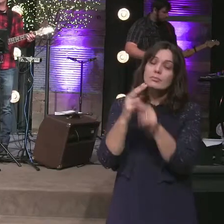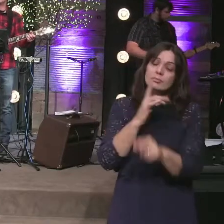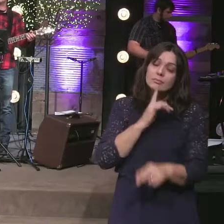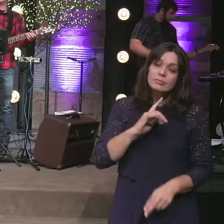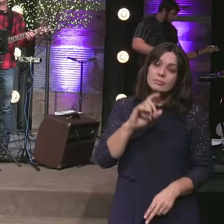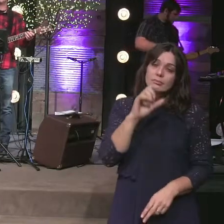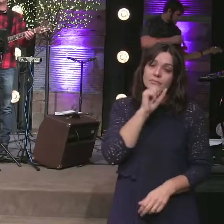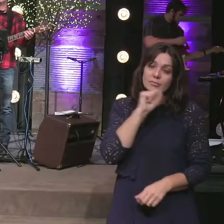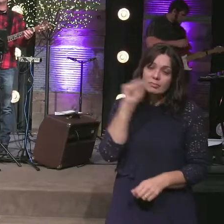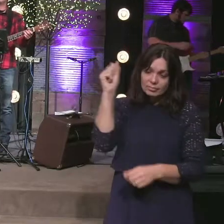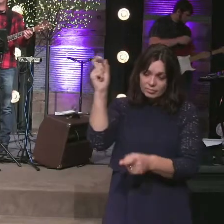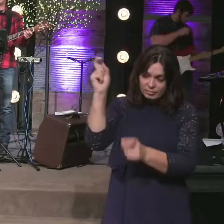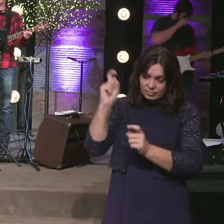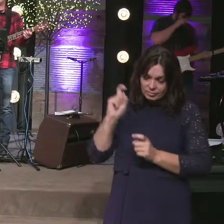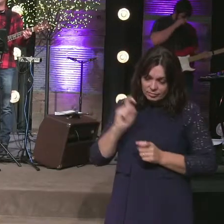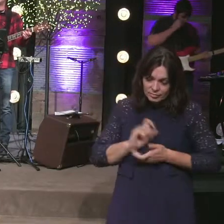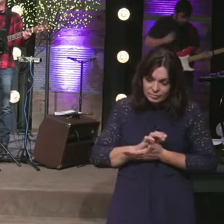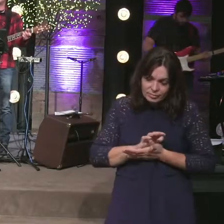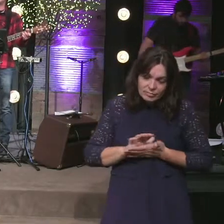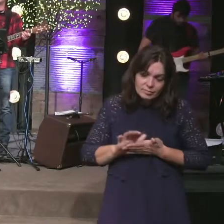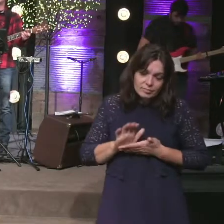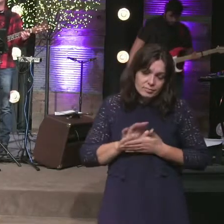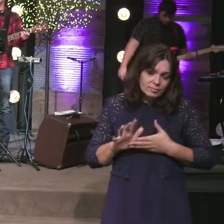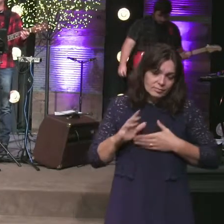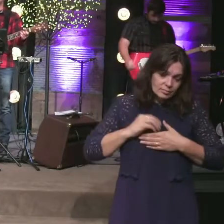Cleanse us from the inside out.